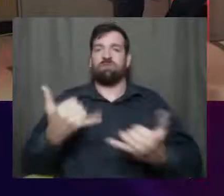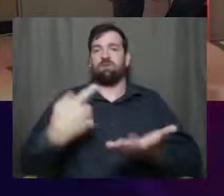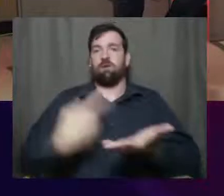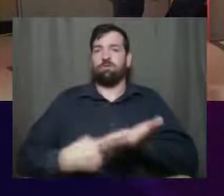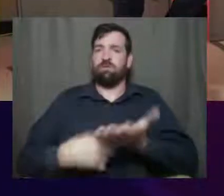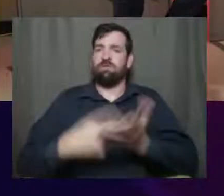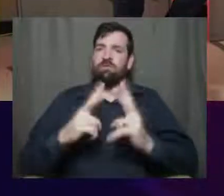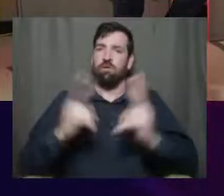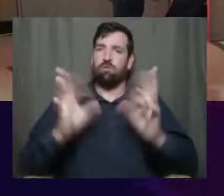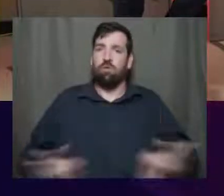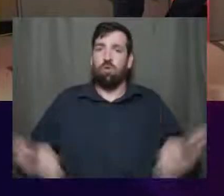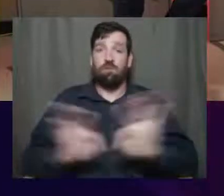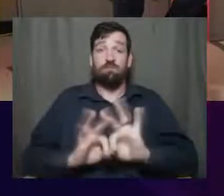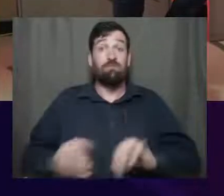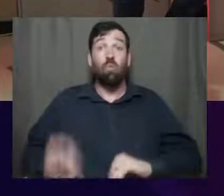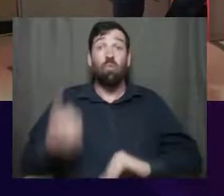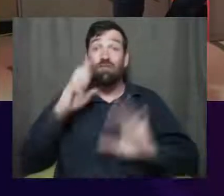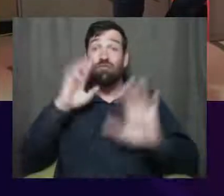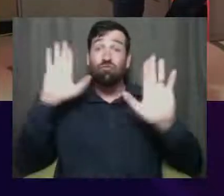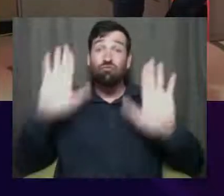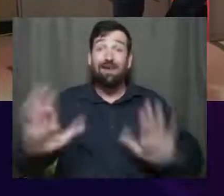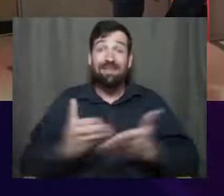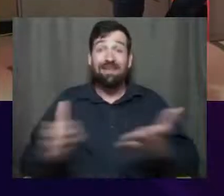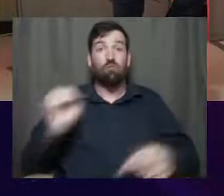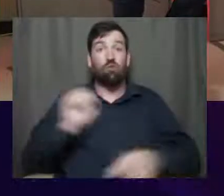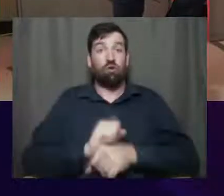Well, one of the great things about working here is getting to know our